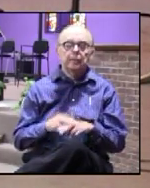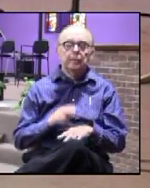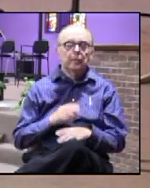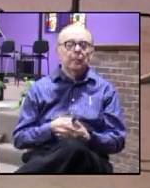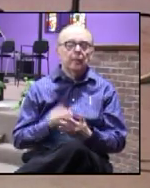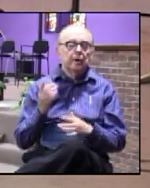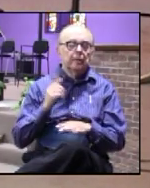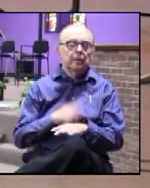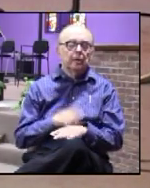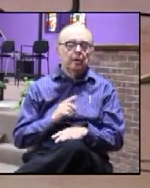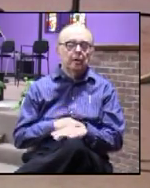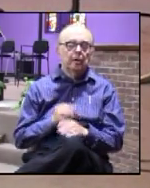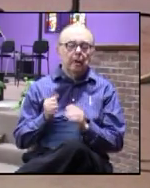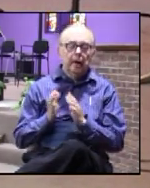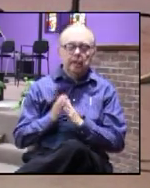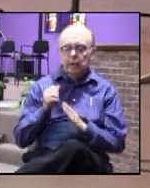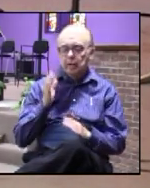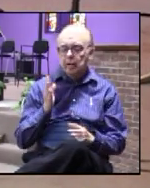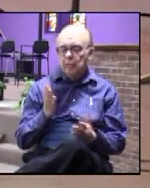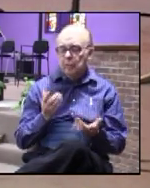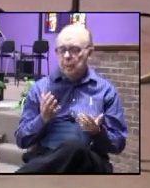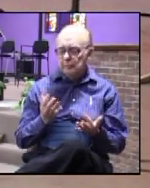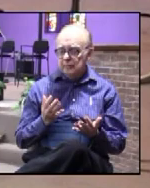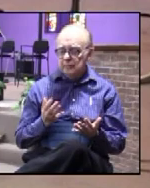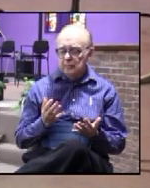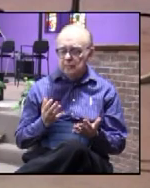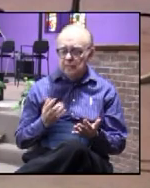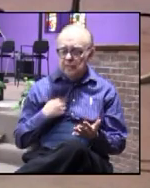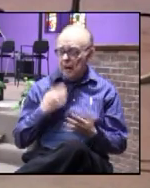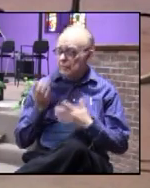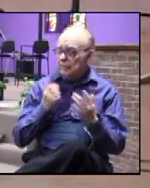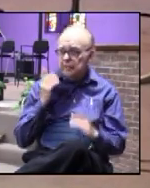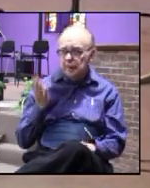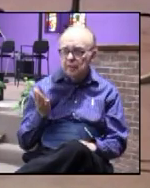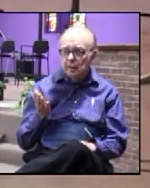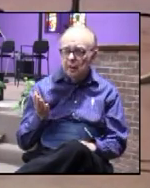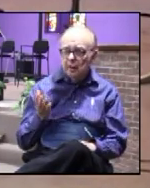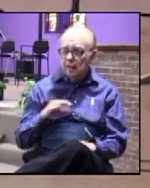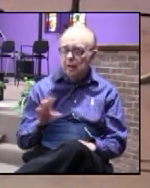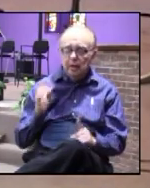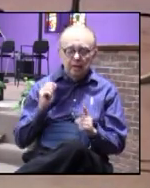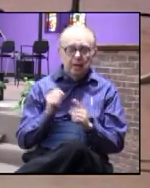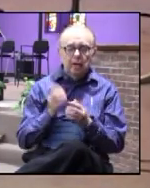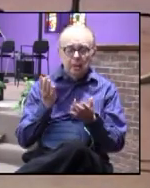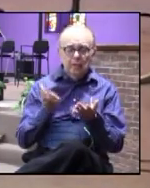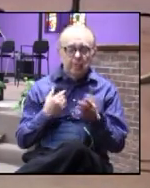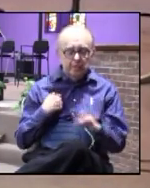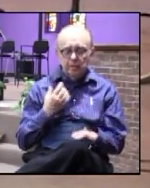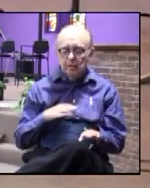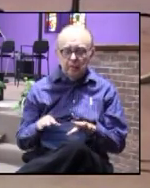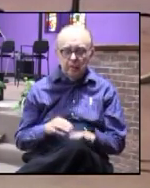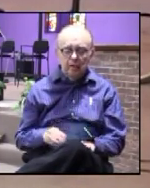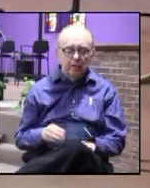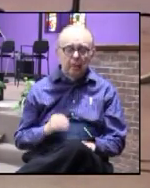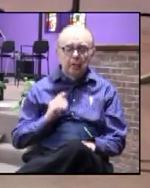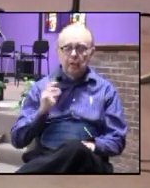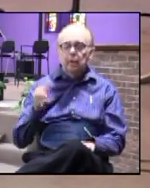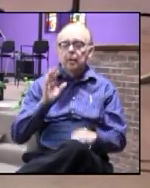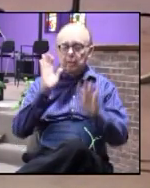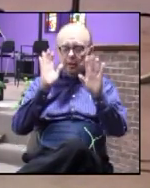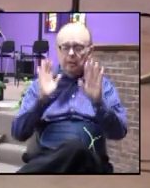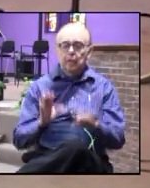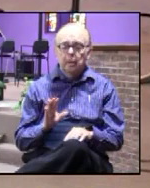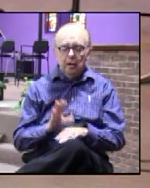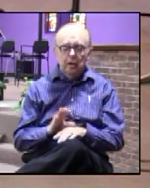And I kept asking Him, okay, God, hold on a minute. I'm serving you. I'm doing exactly what you want me to do. I'm going to church every Sunday.